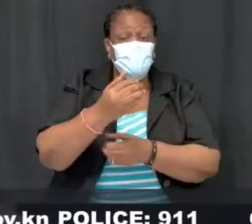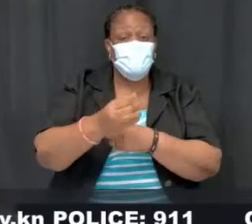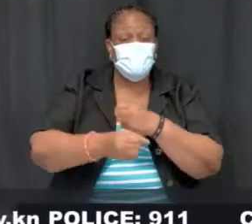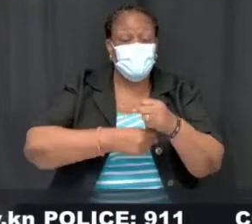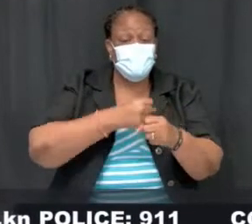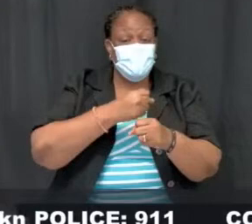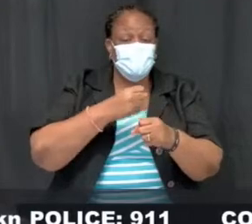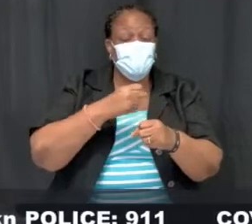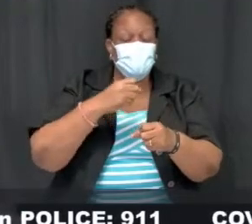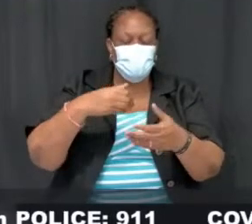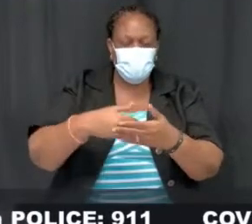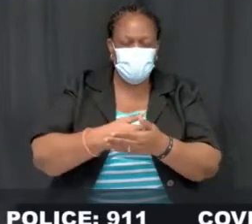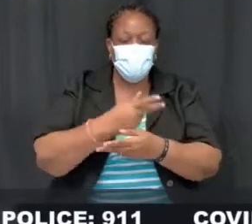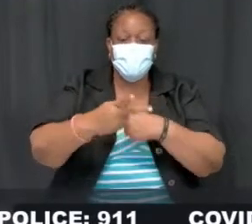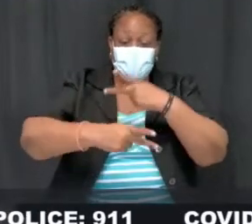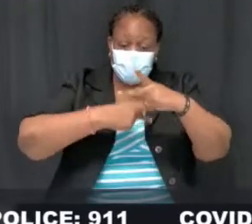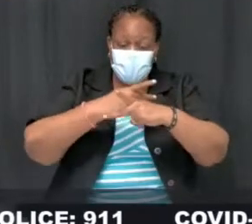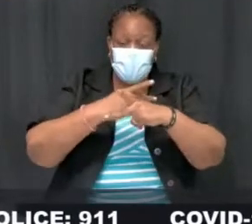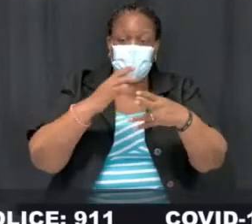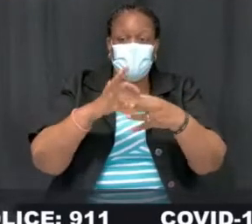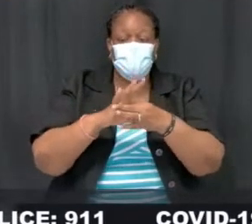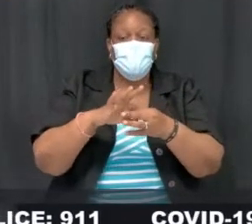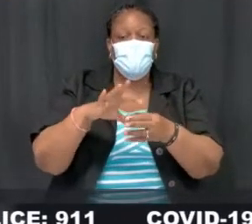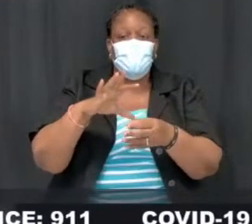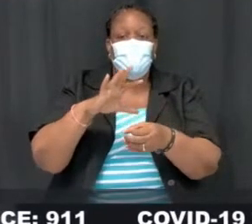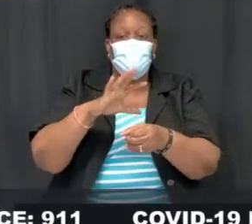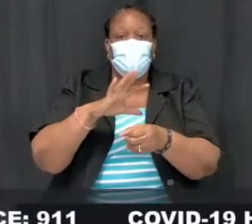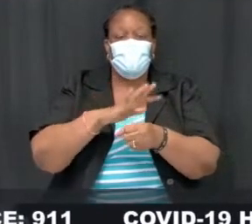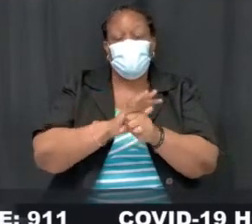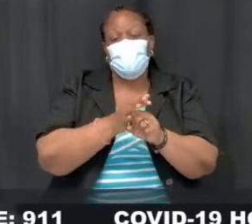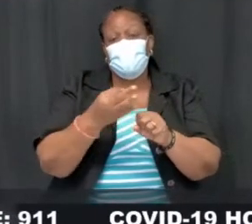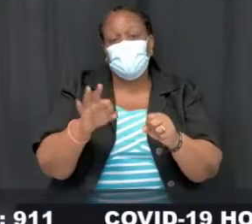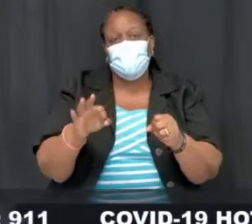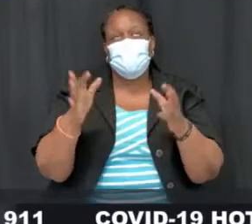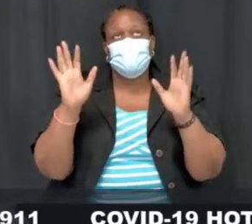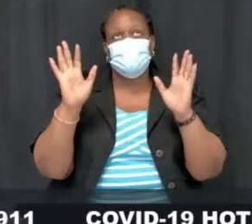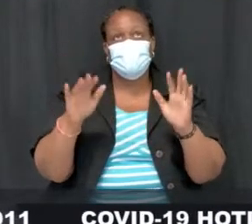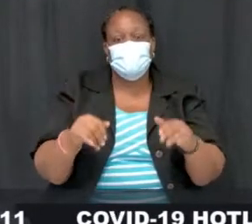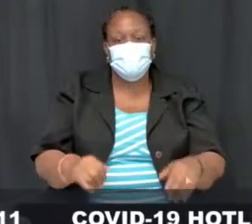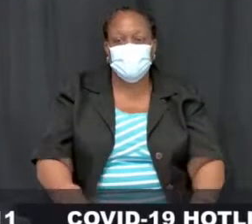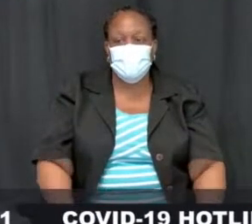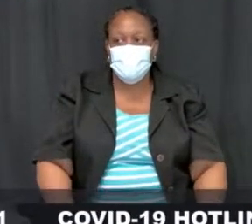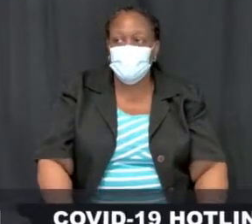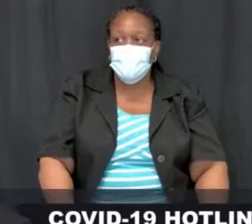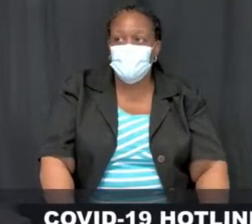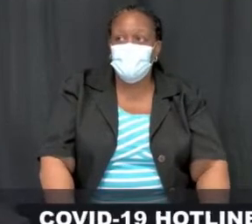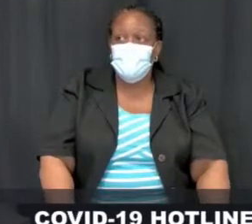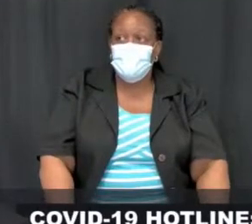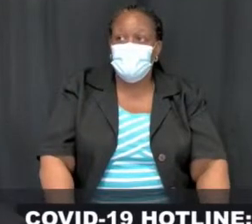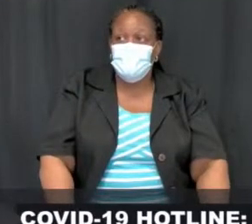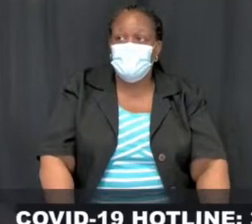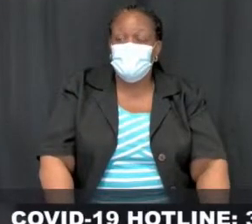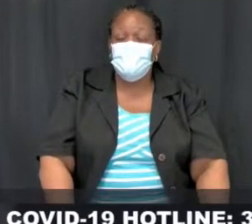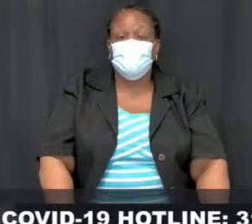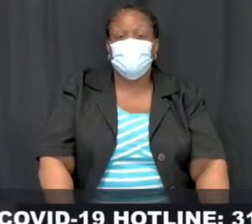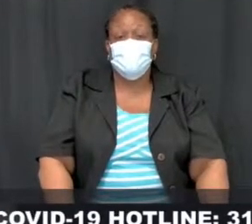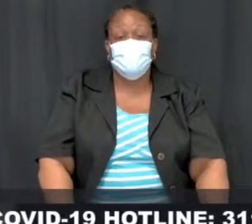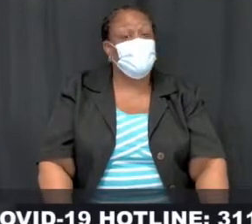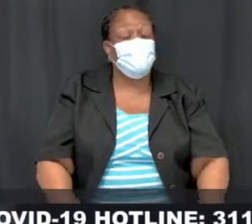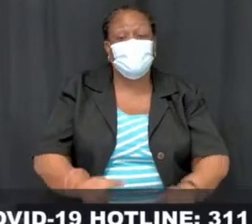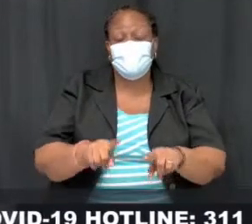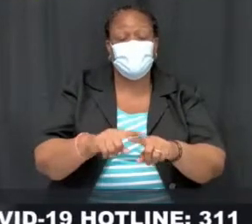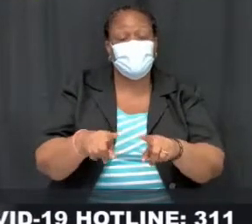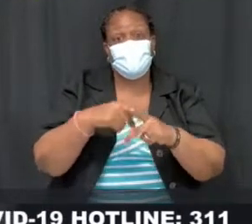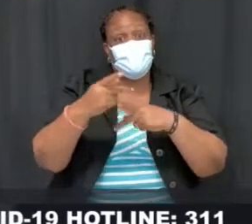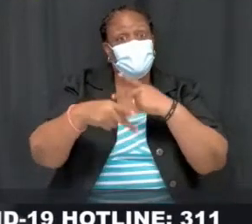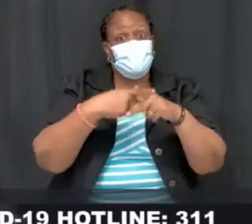in India, which is now very prevalent in the United Kingdom and the United States of America, in South